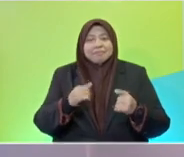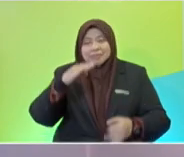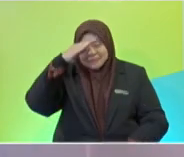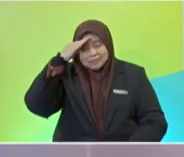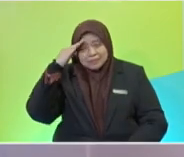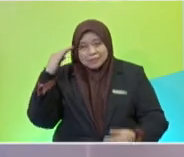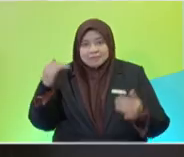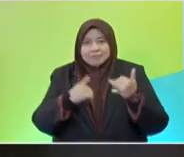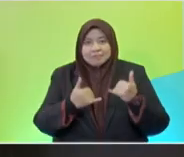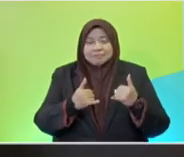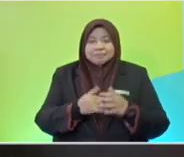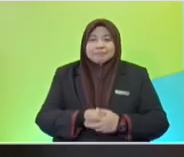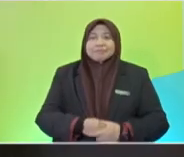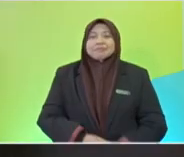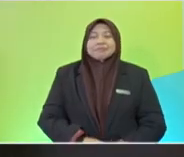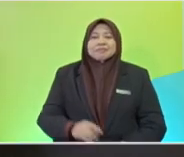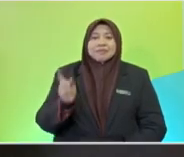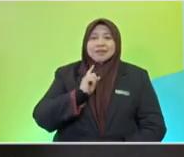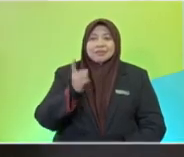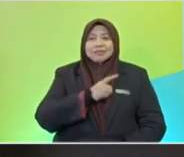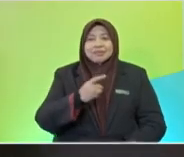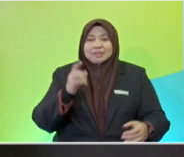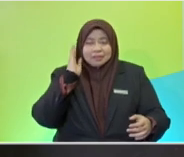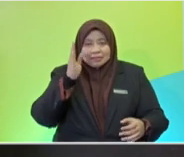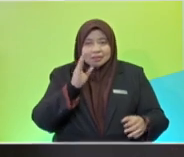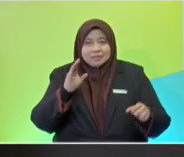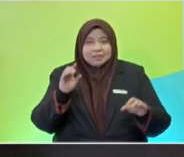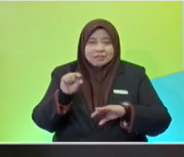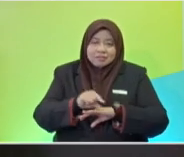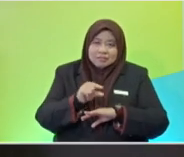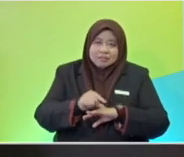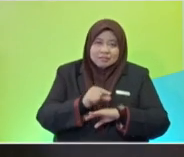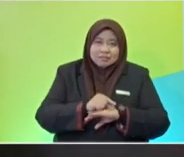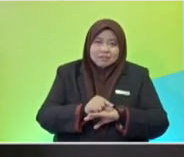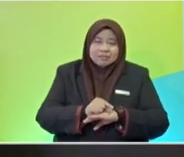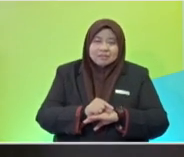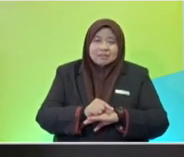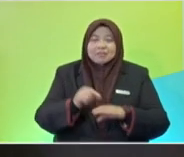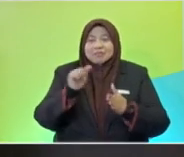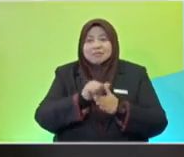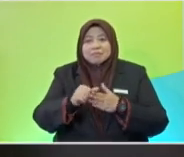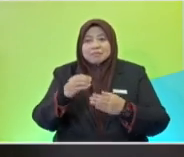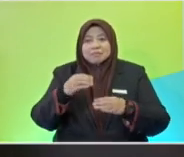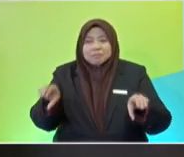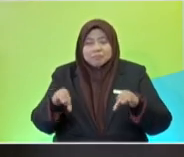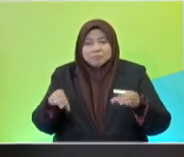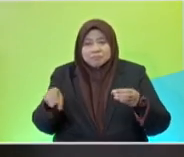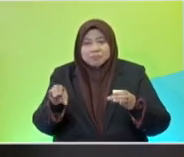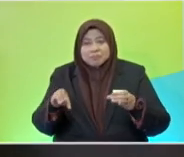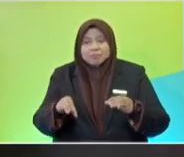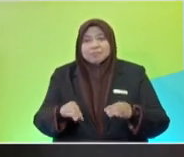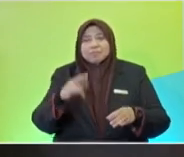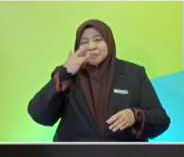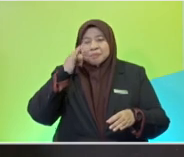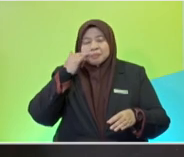play. Woo-hoo! So for that, we need to make our own paper puppets. Okay. How to make the paper puppets? Mm-hmm. Okay, let's look at